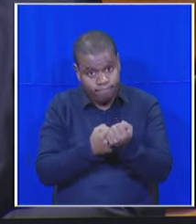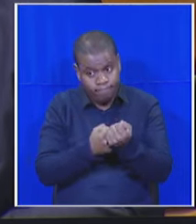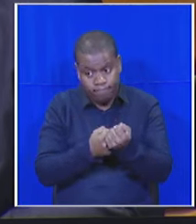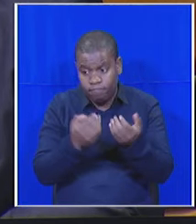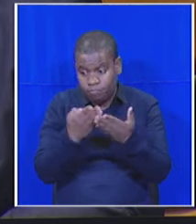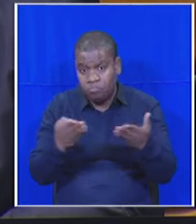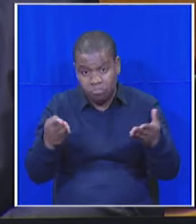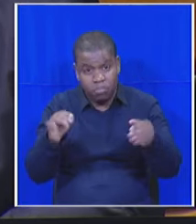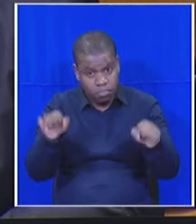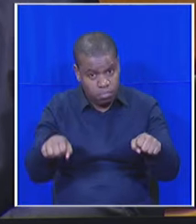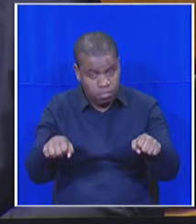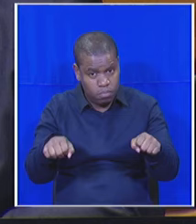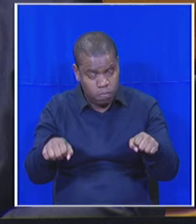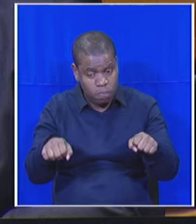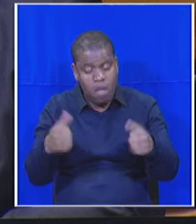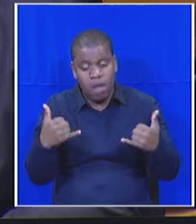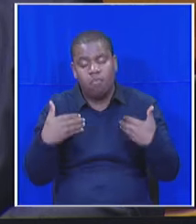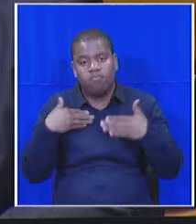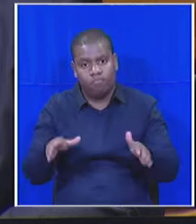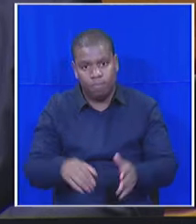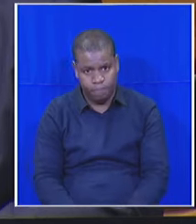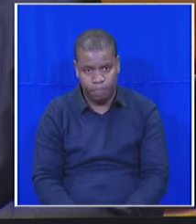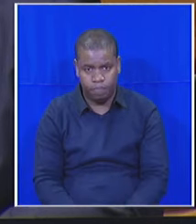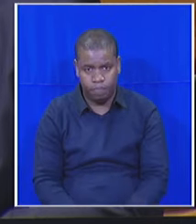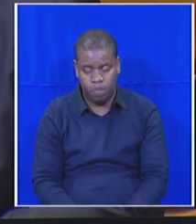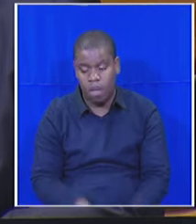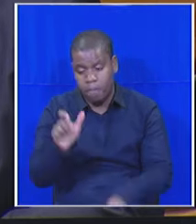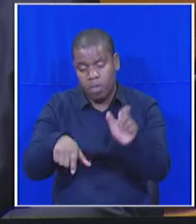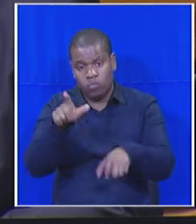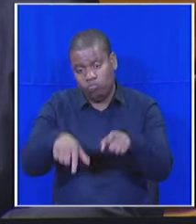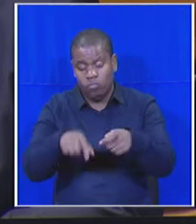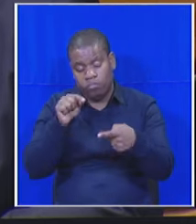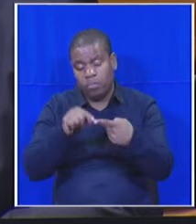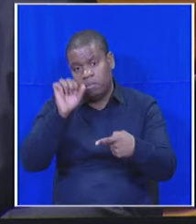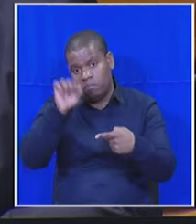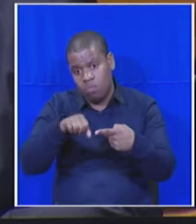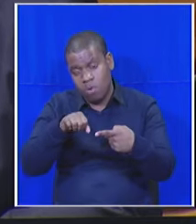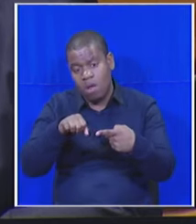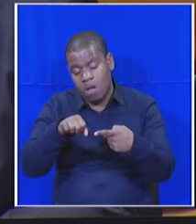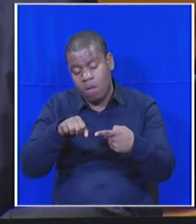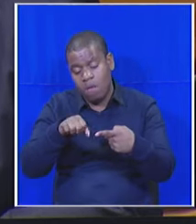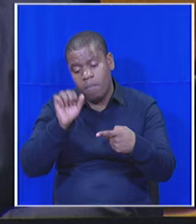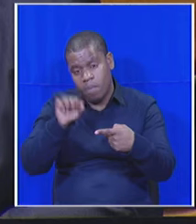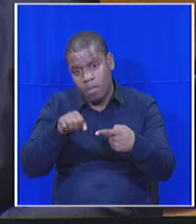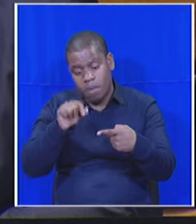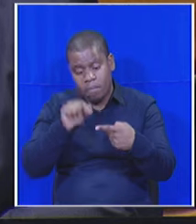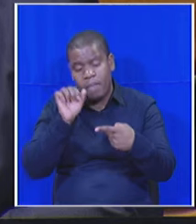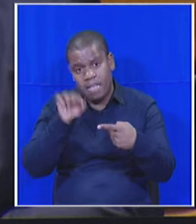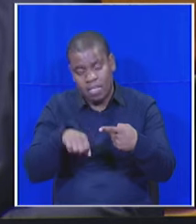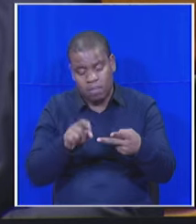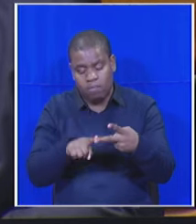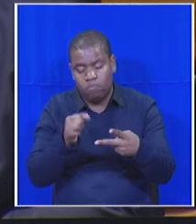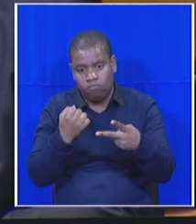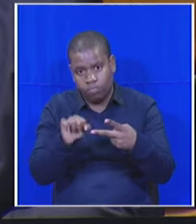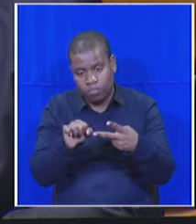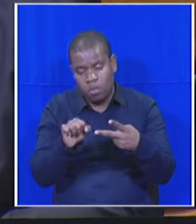seats? Voting will now commence. Those in favor of the vote being agreed to should press yes, and those